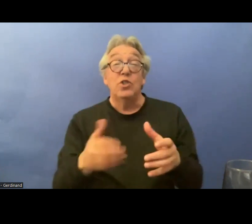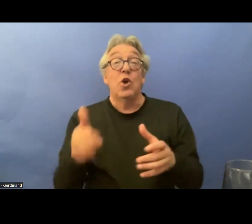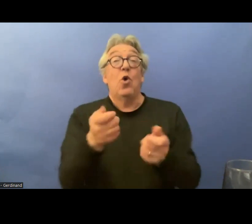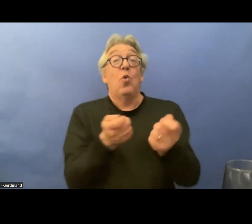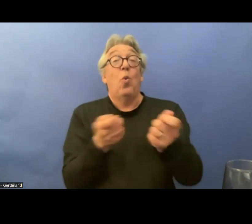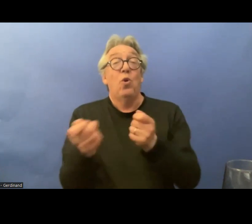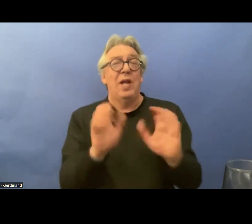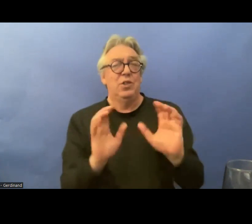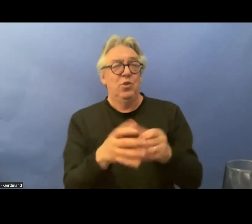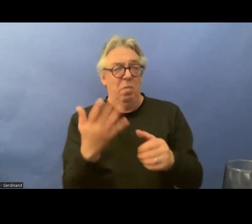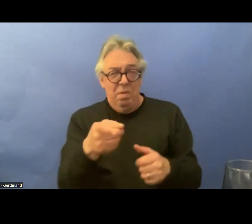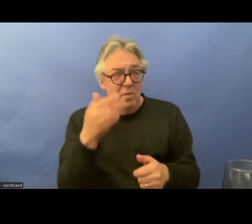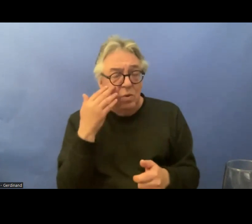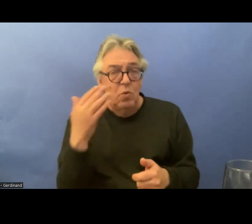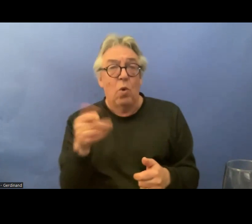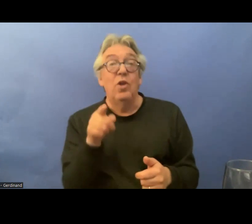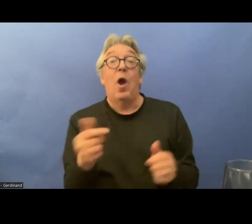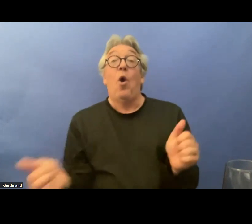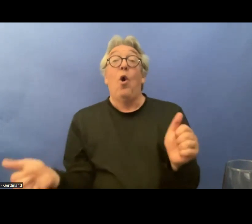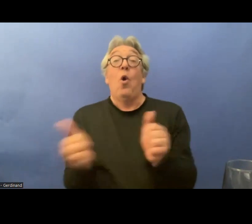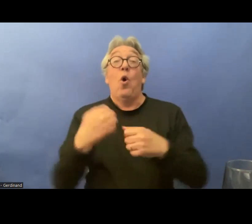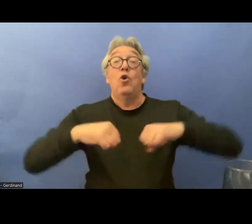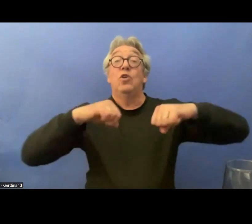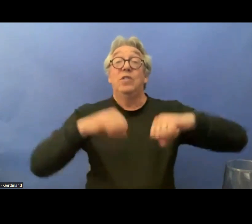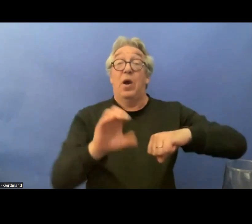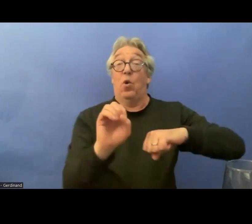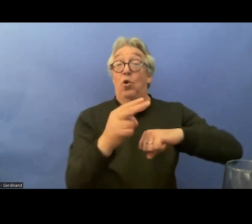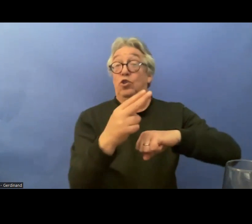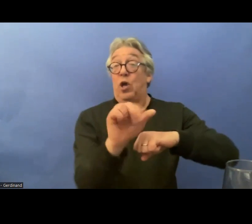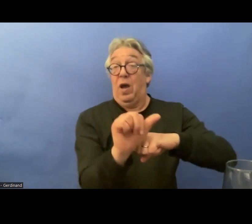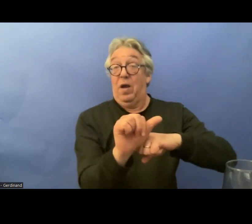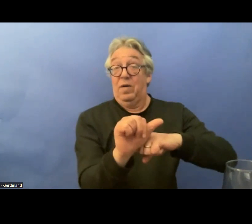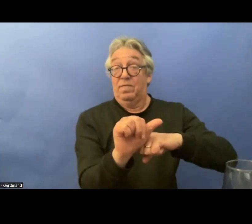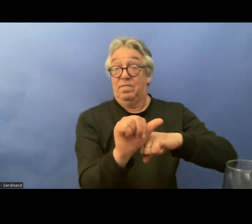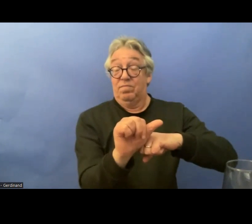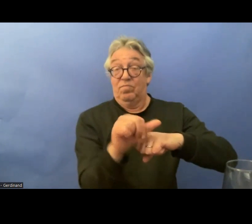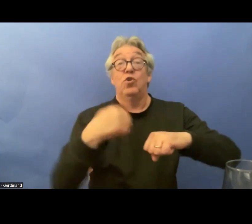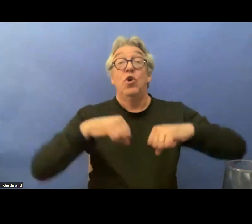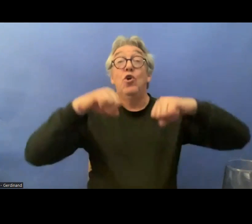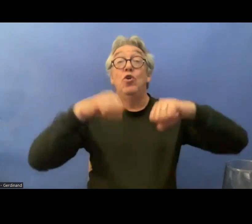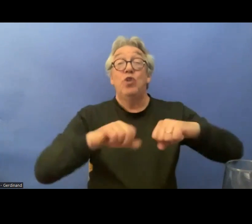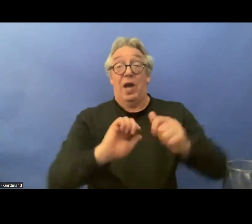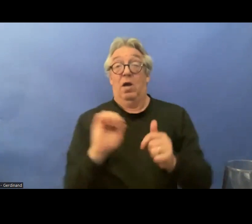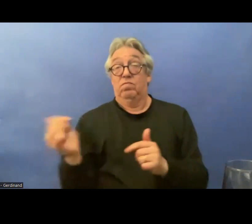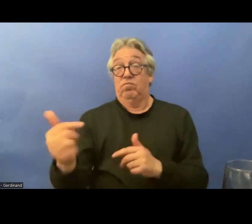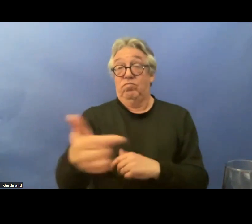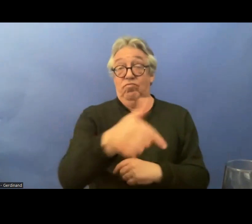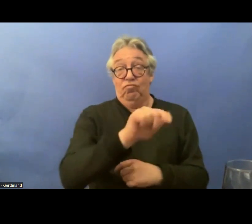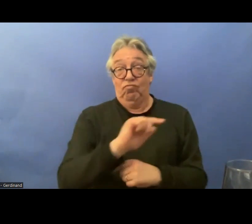group that is co-chaired by OCHA and with the rotational co-chairmanship with one of